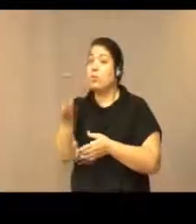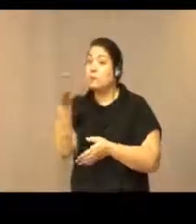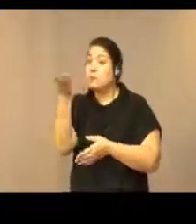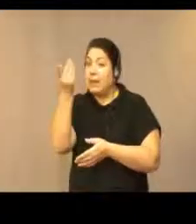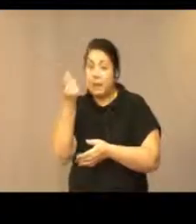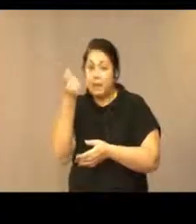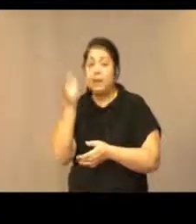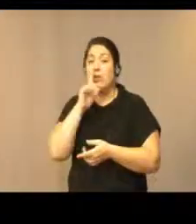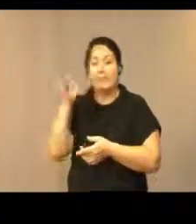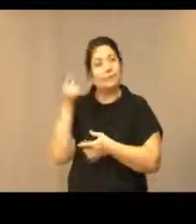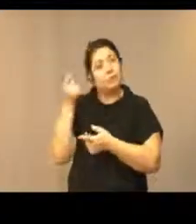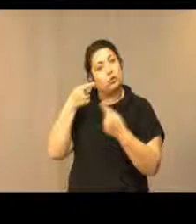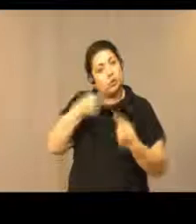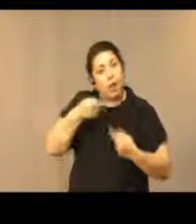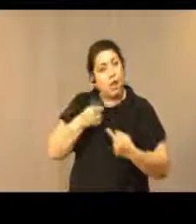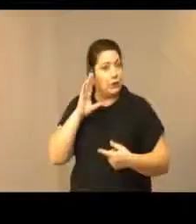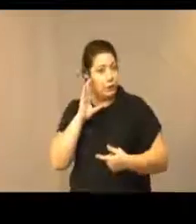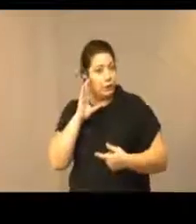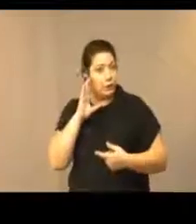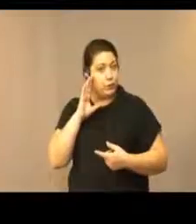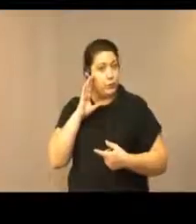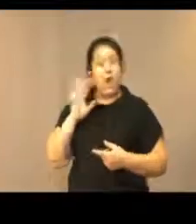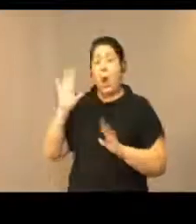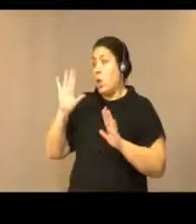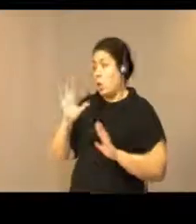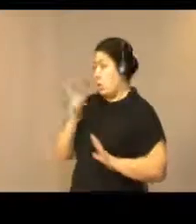having a hard time to hear you. Oh, I'm sorry.